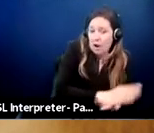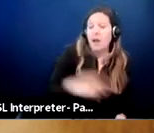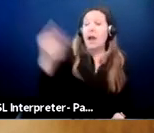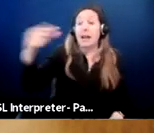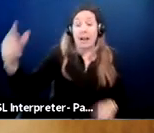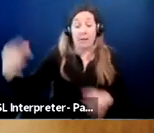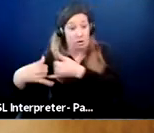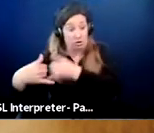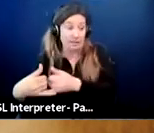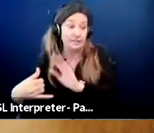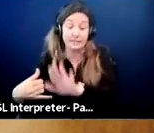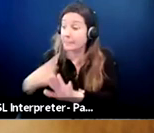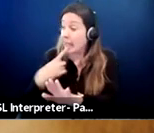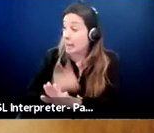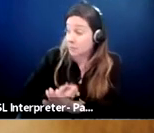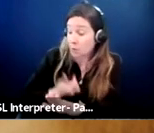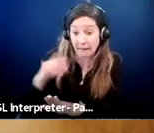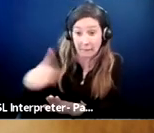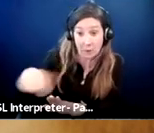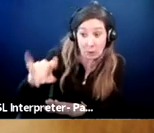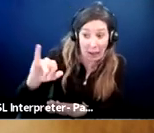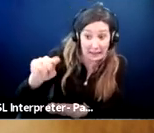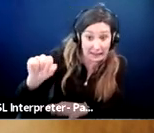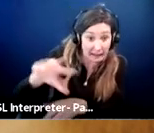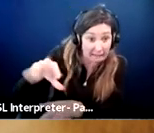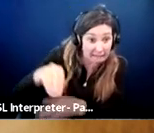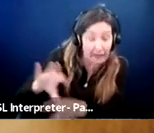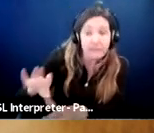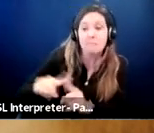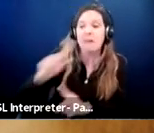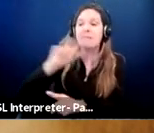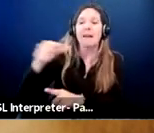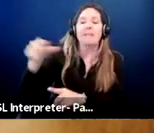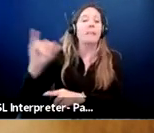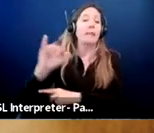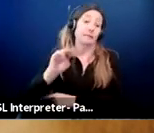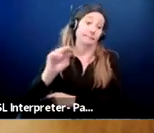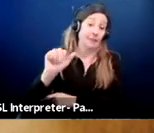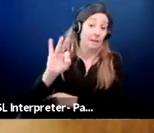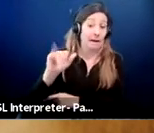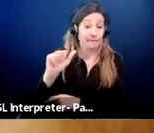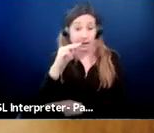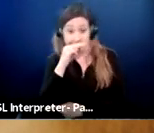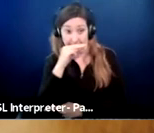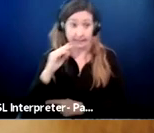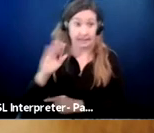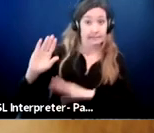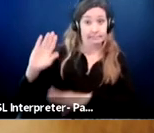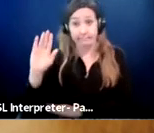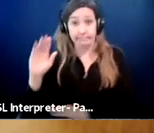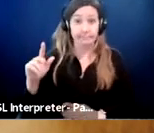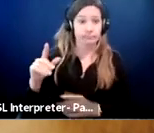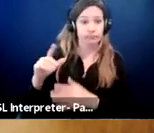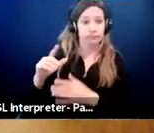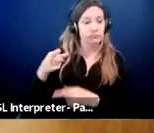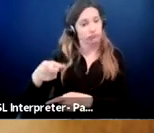there's any ITAs on the call on the meeting today, but they're like the mafia or the mob, right? It's all about relationship